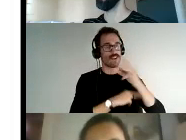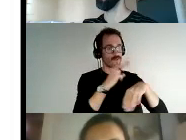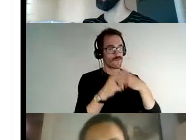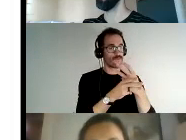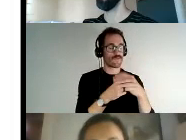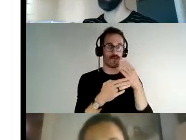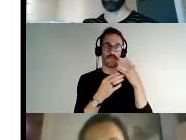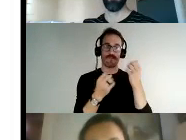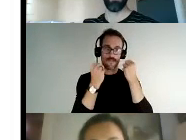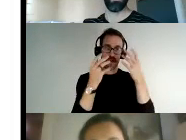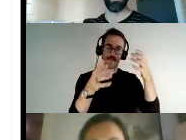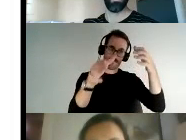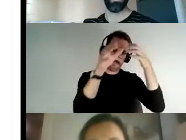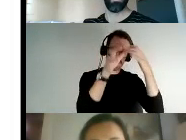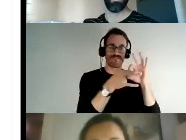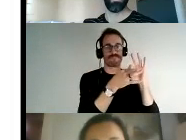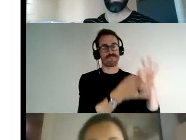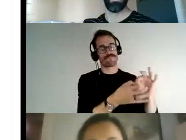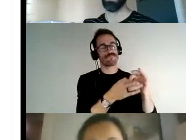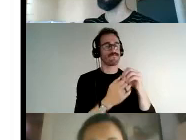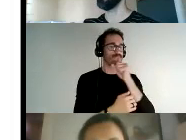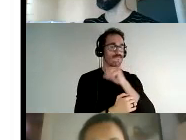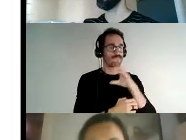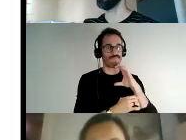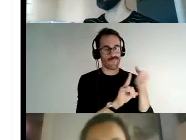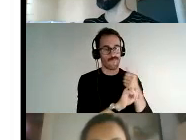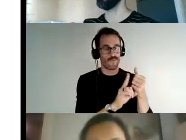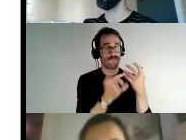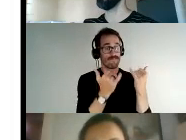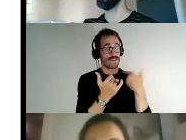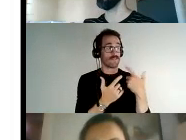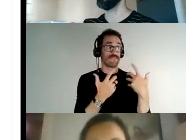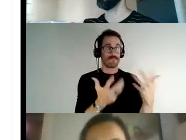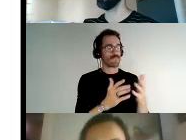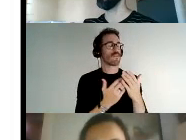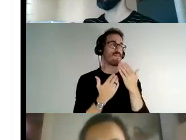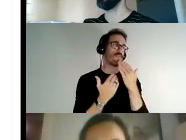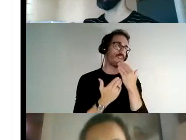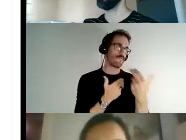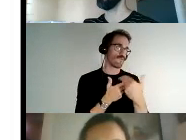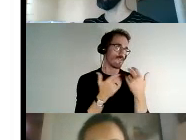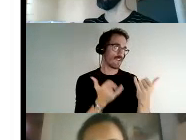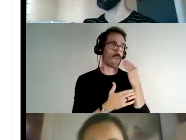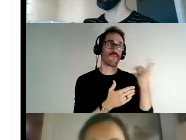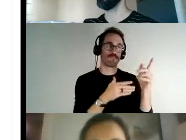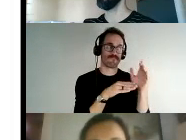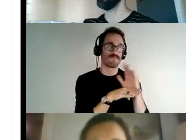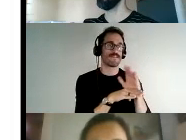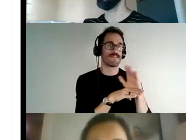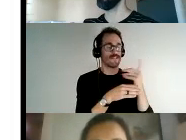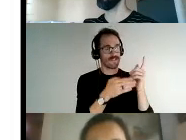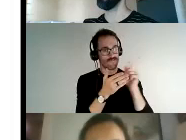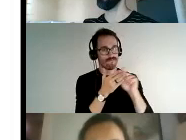elder abuse, and yet she takes the time to support and join us. So thank you, Elizabeth. I know you are very busy writing